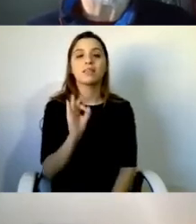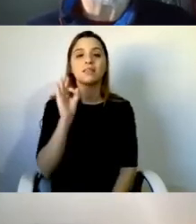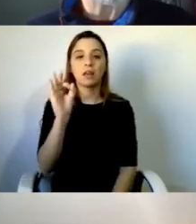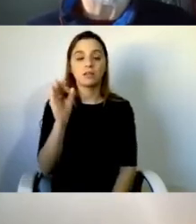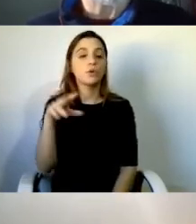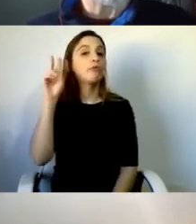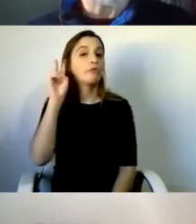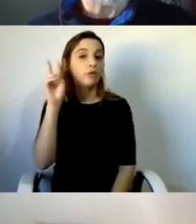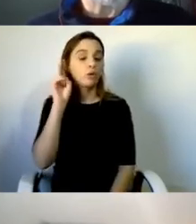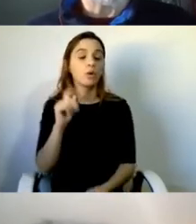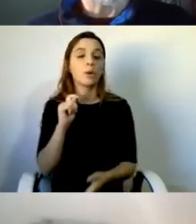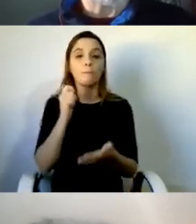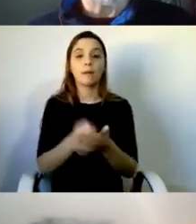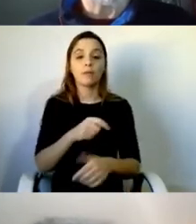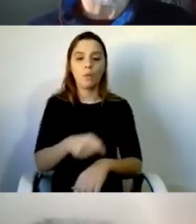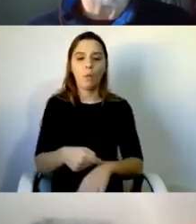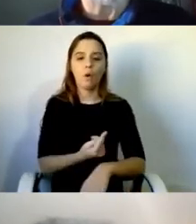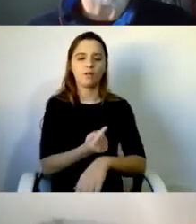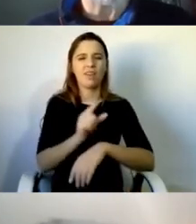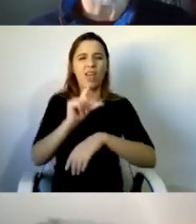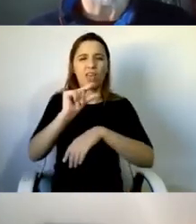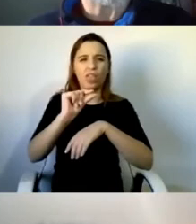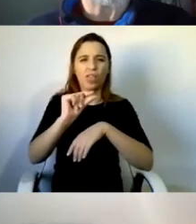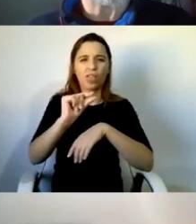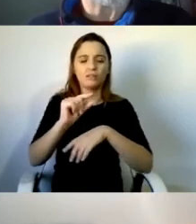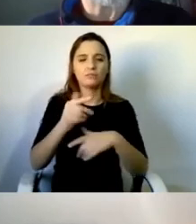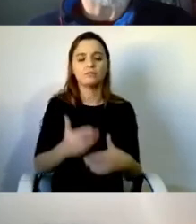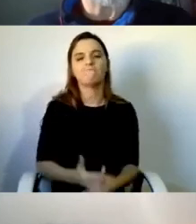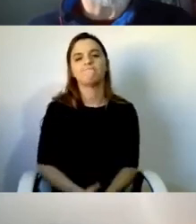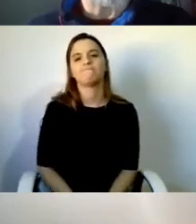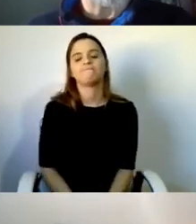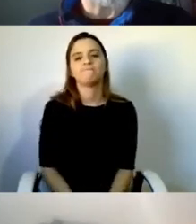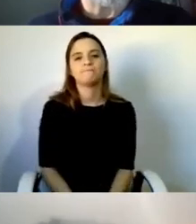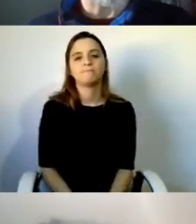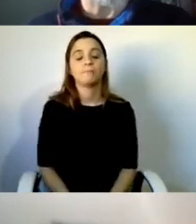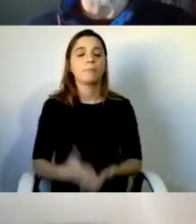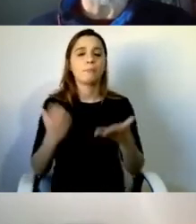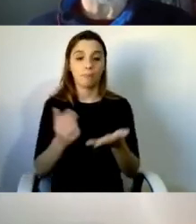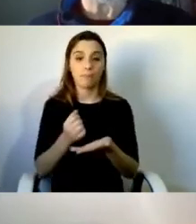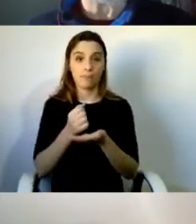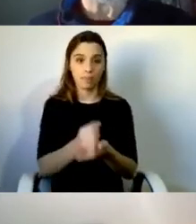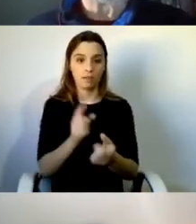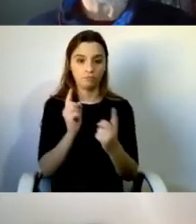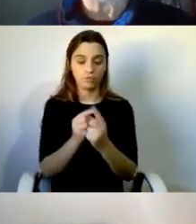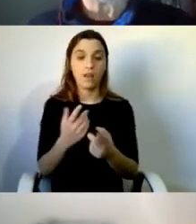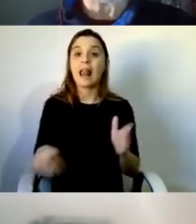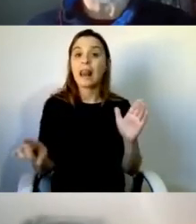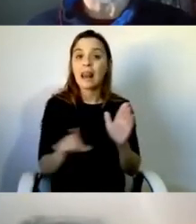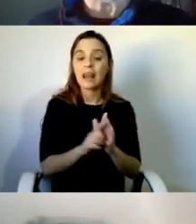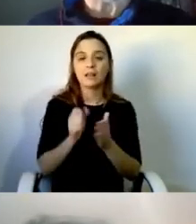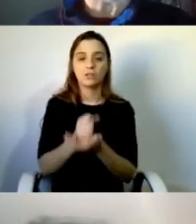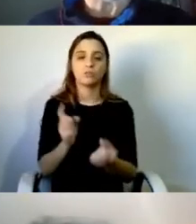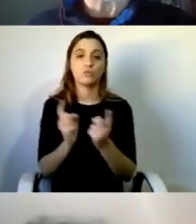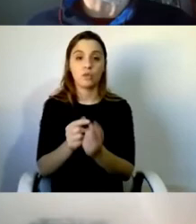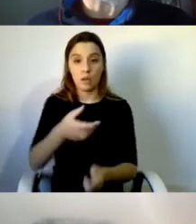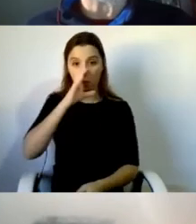So the Bulgarian Personal Assistance Act has nothing to do with the nature